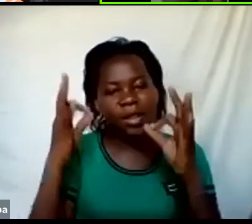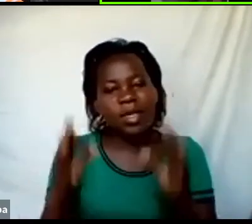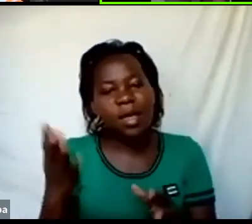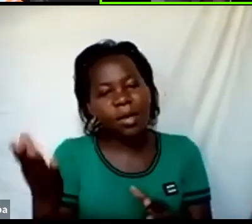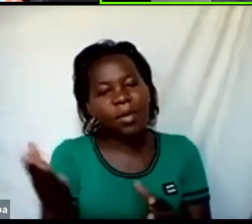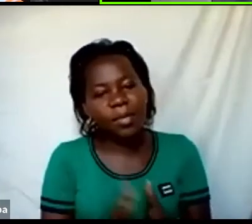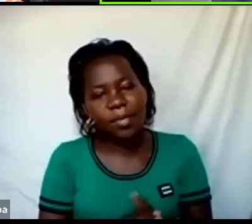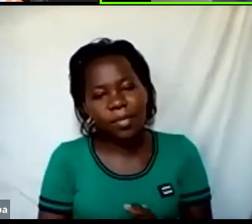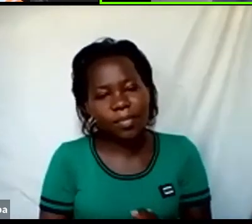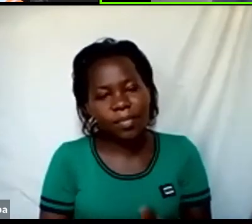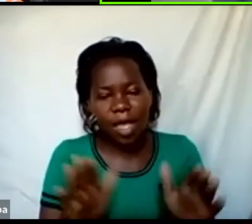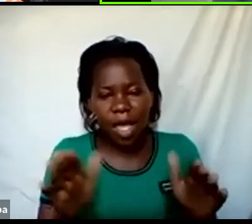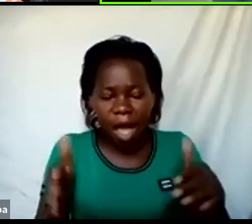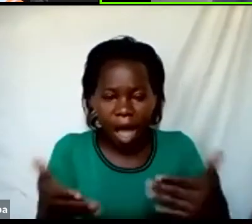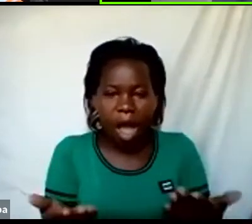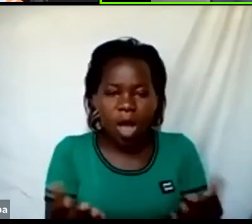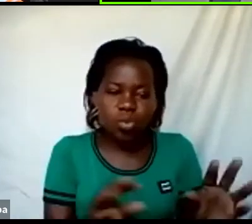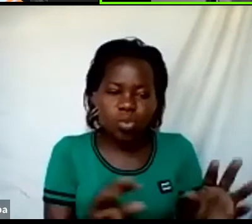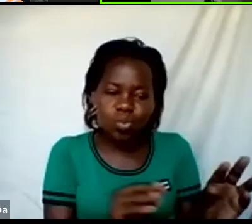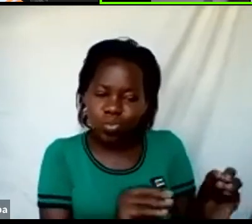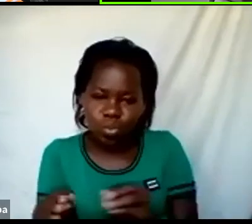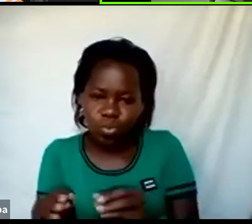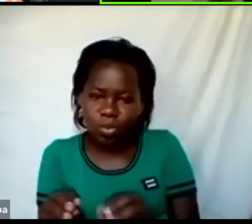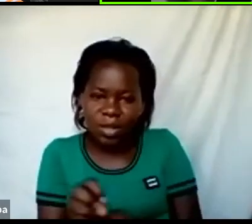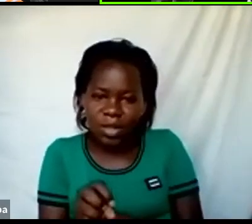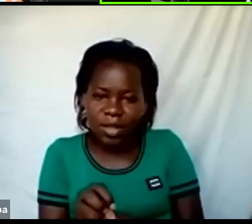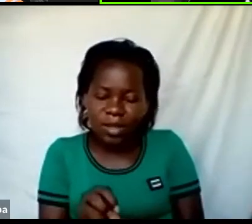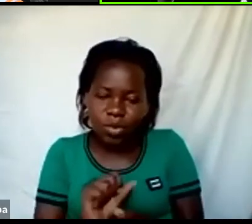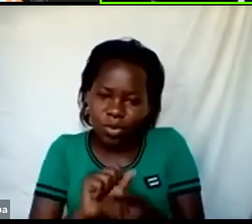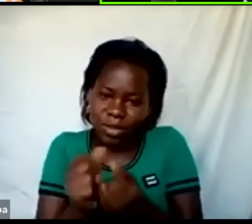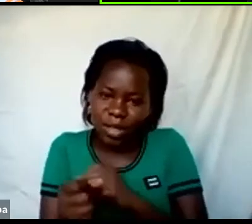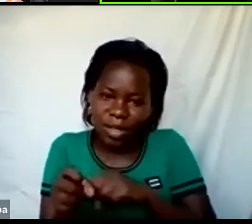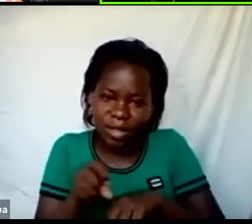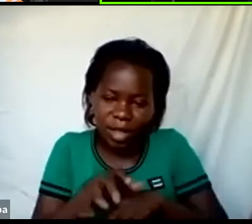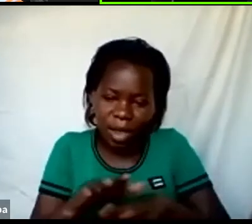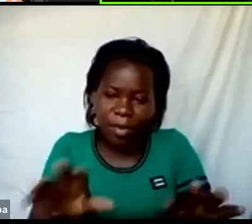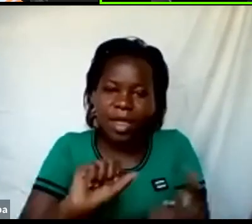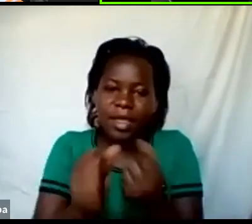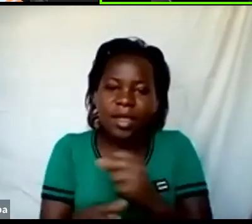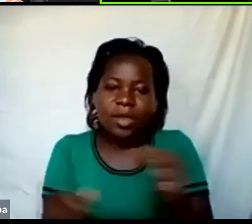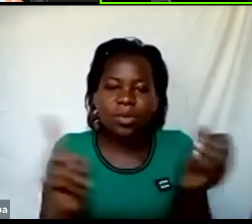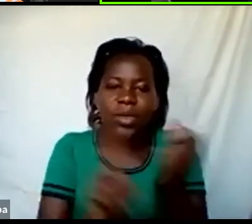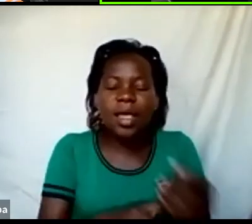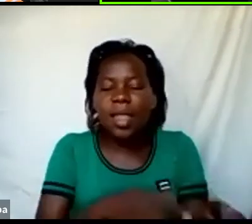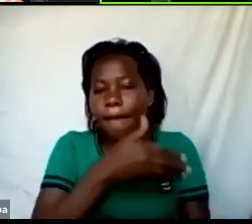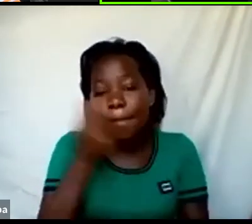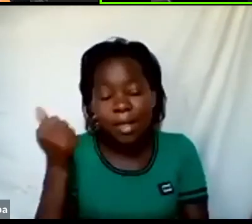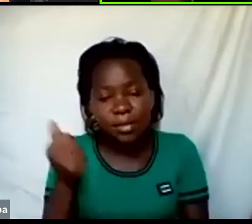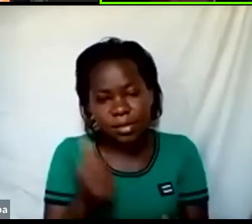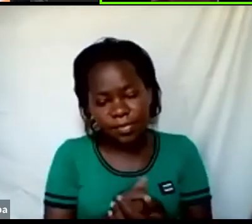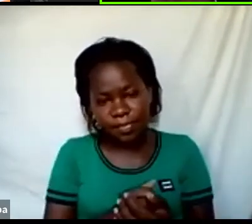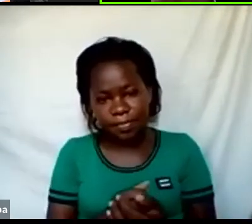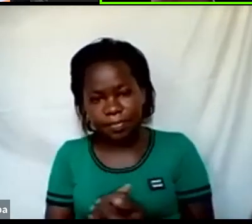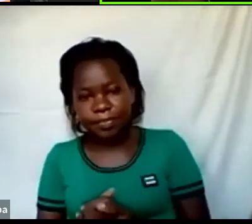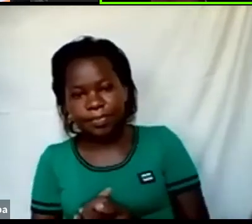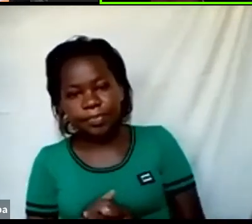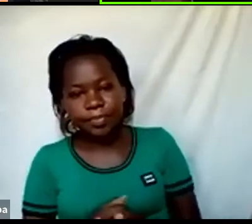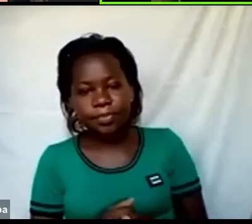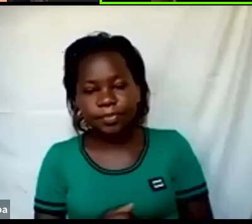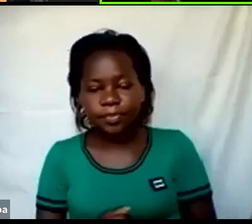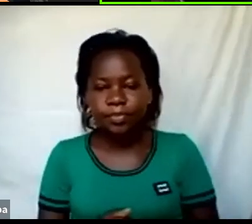you tweak your supply chain to make sure that you're getting the best out of each element? This brings into the case